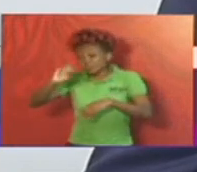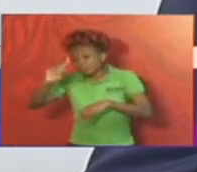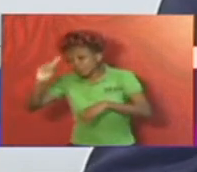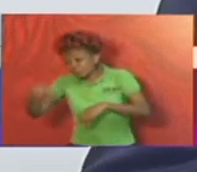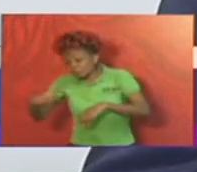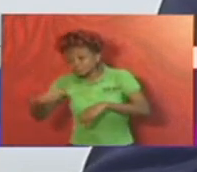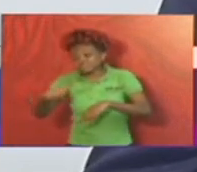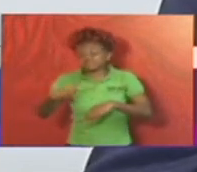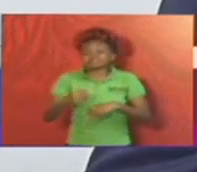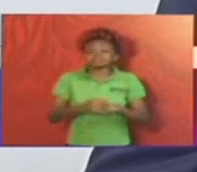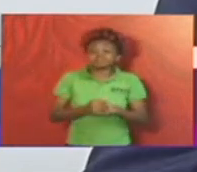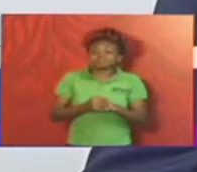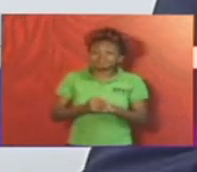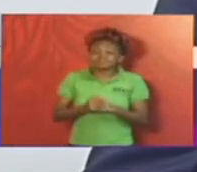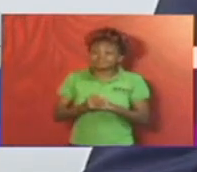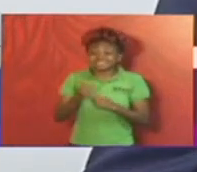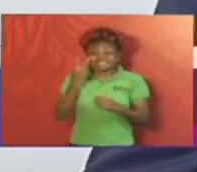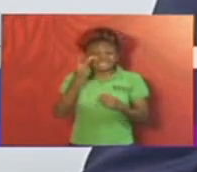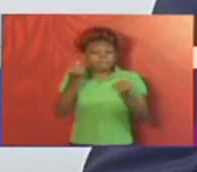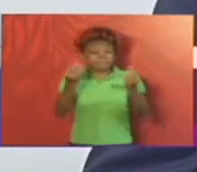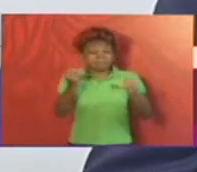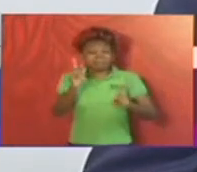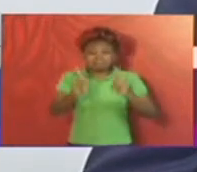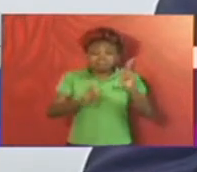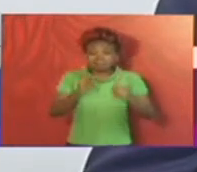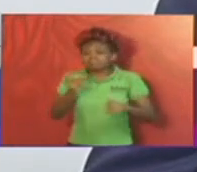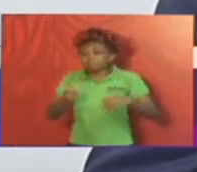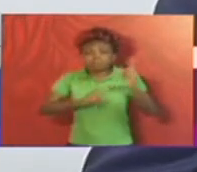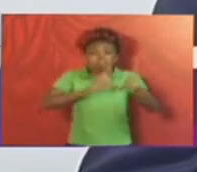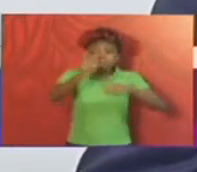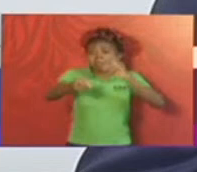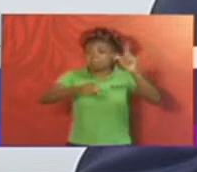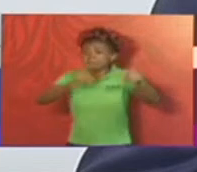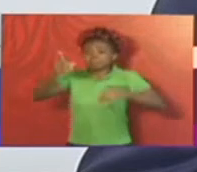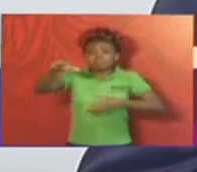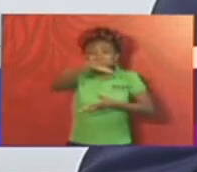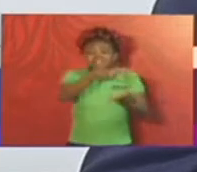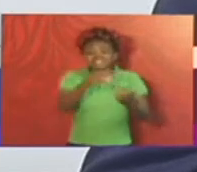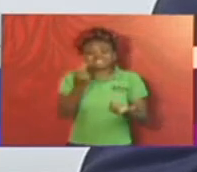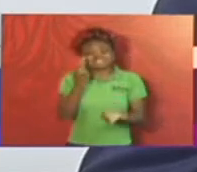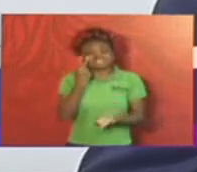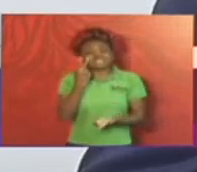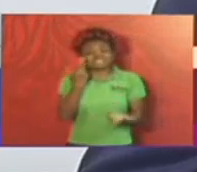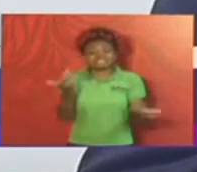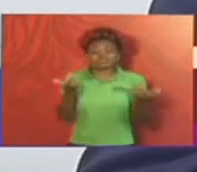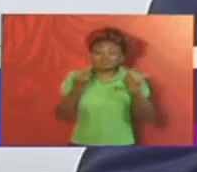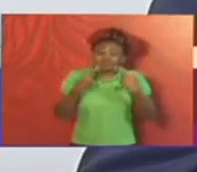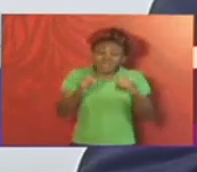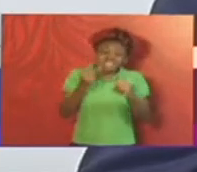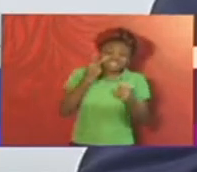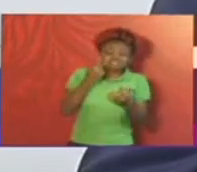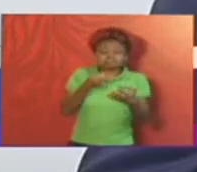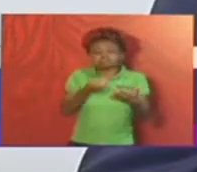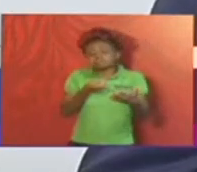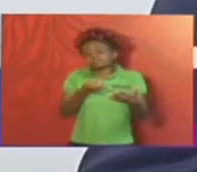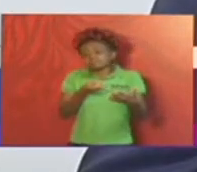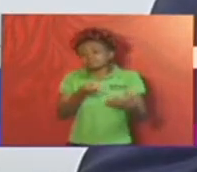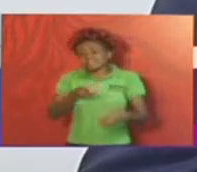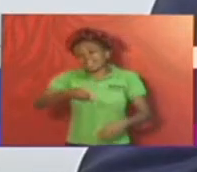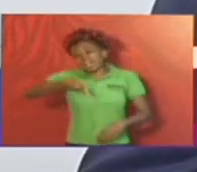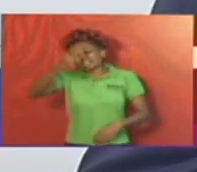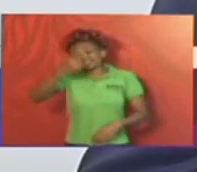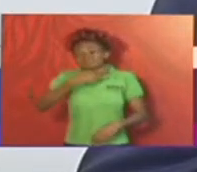thousands moving. So we try to look at all the risks and see what the